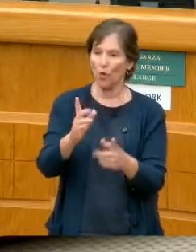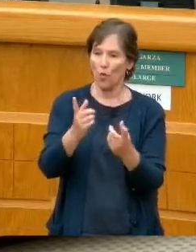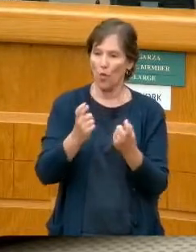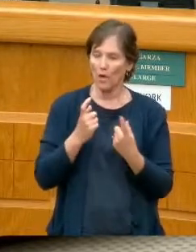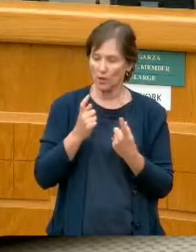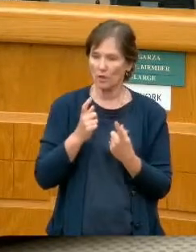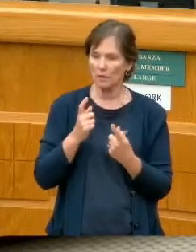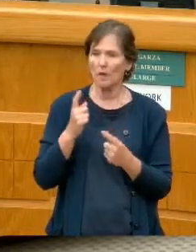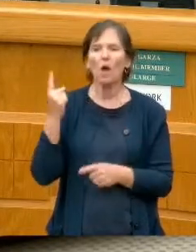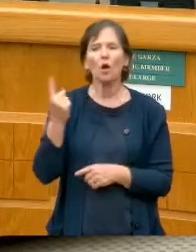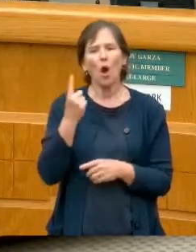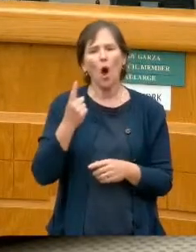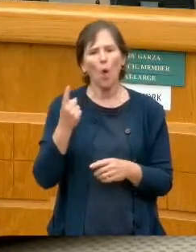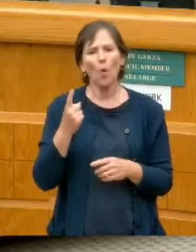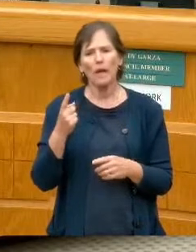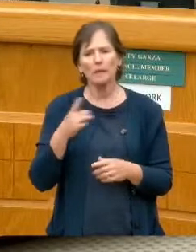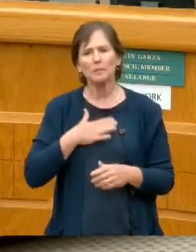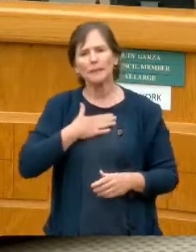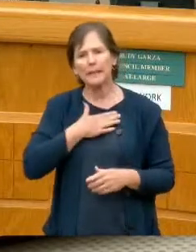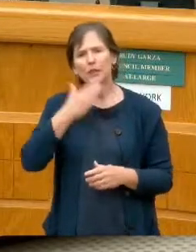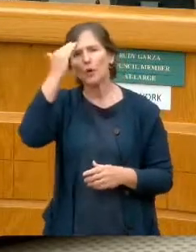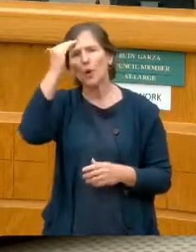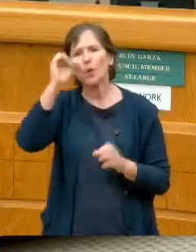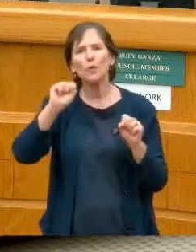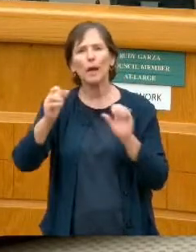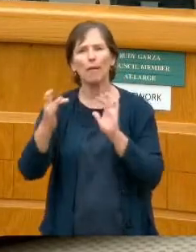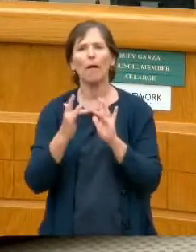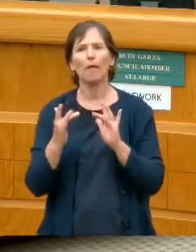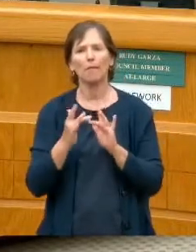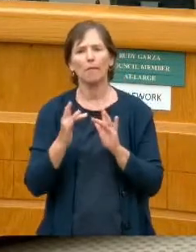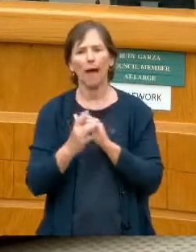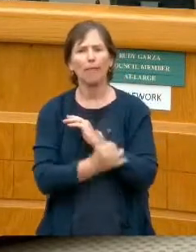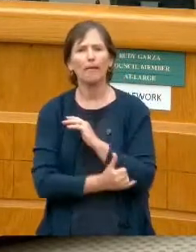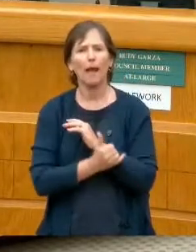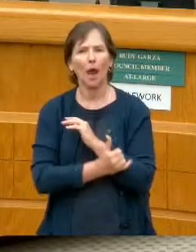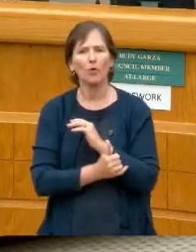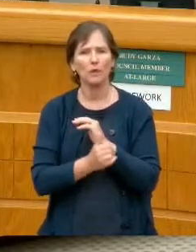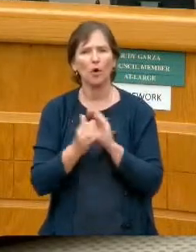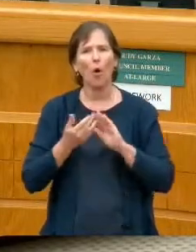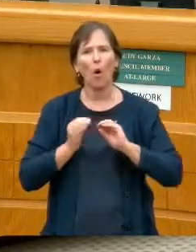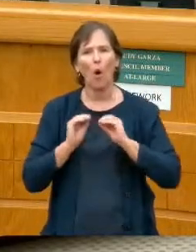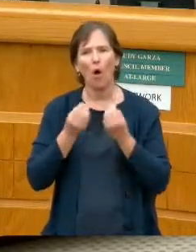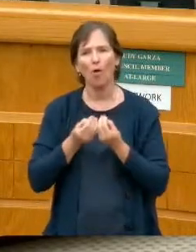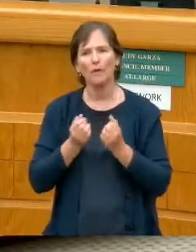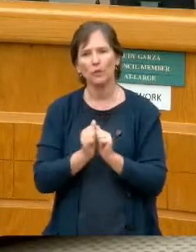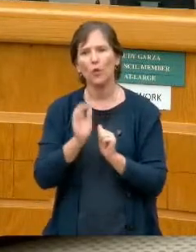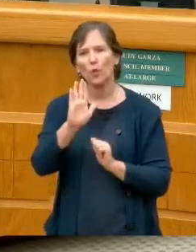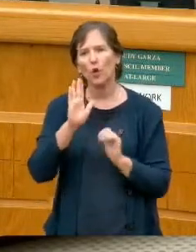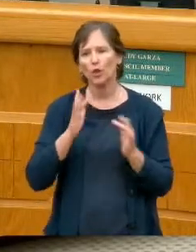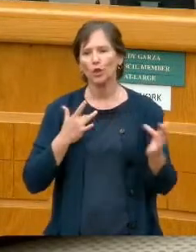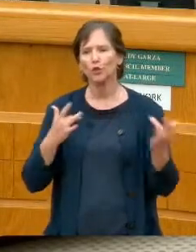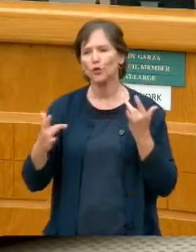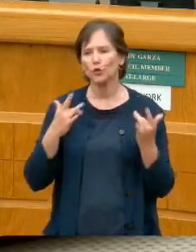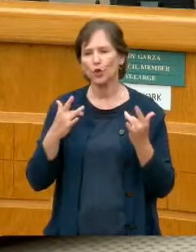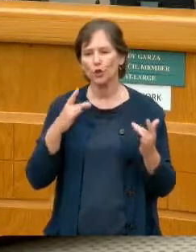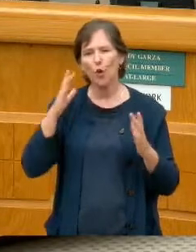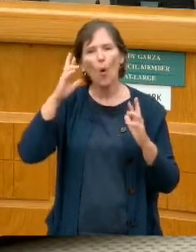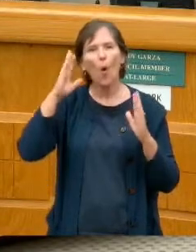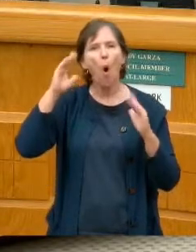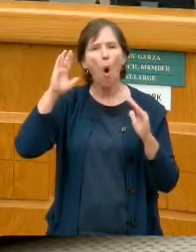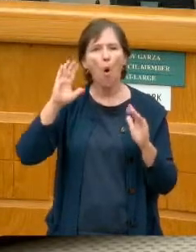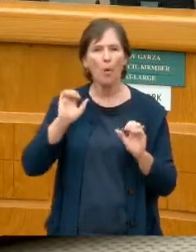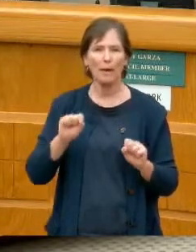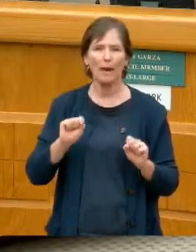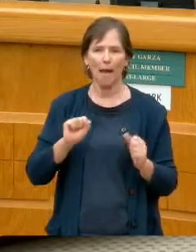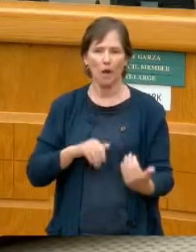to contact us at the county with your concerns, and we hope to be able to address all of